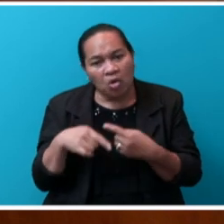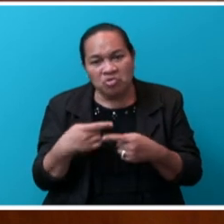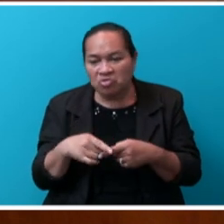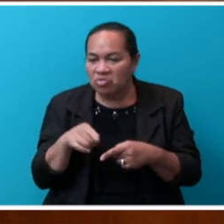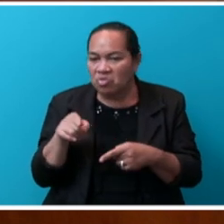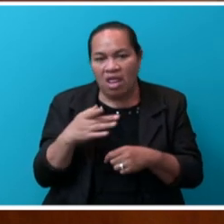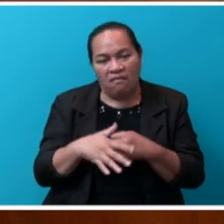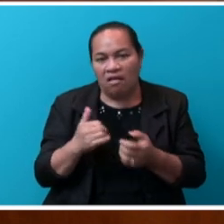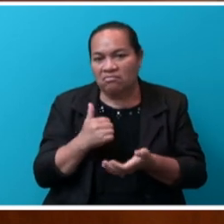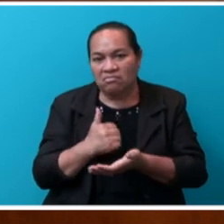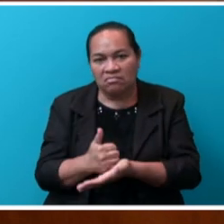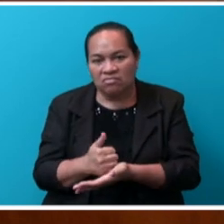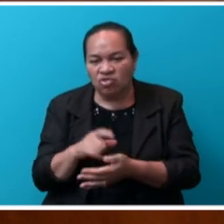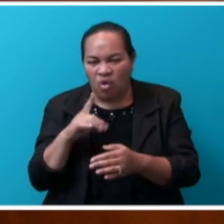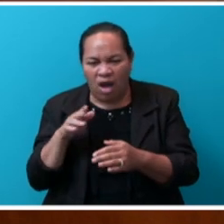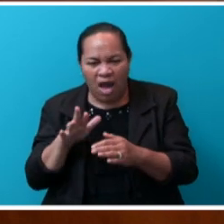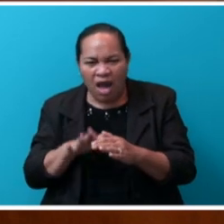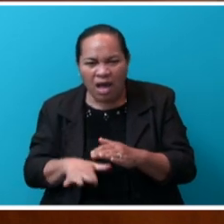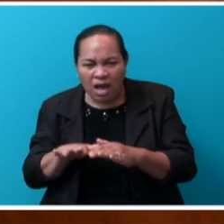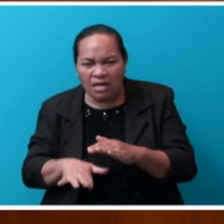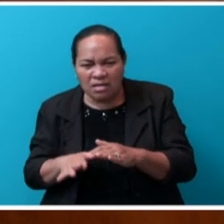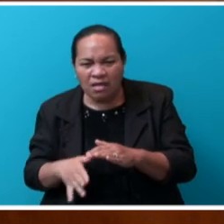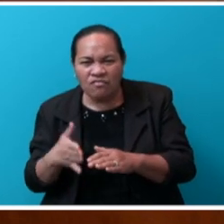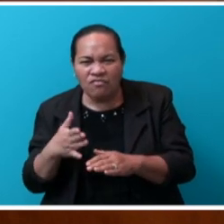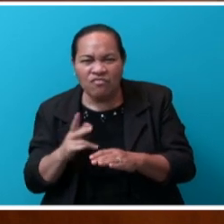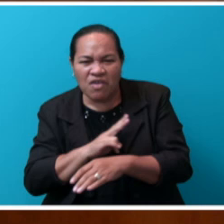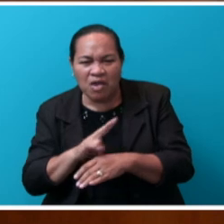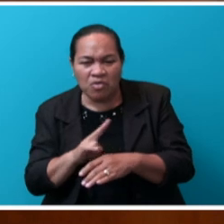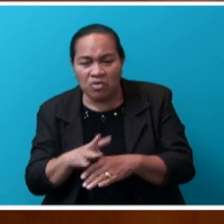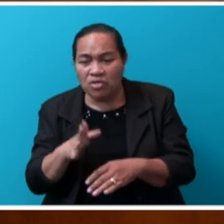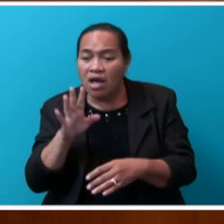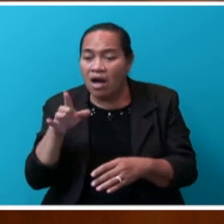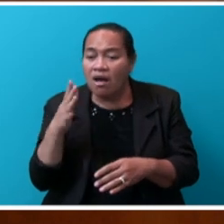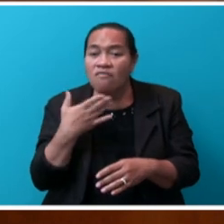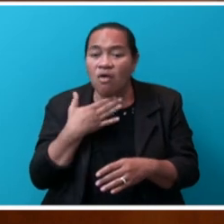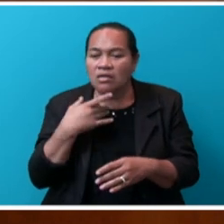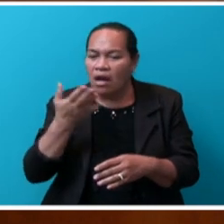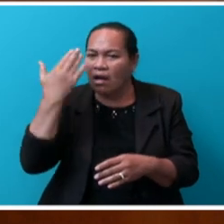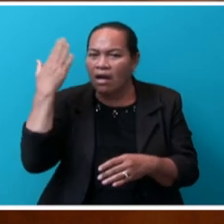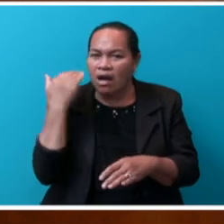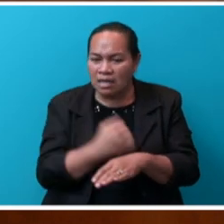undervalued. The voices of our indigenous landowners were silent under previous regimes.